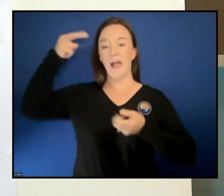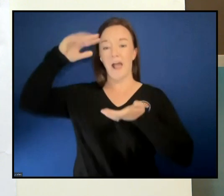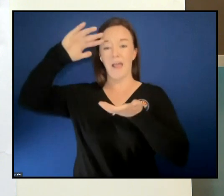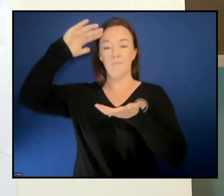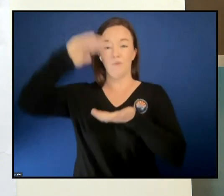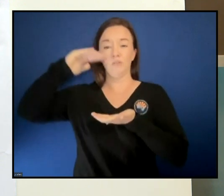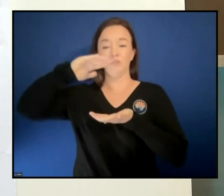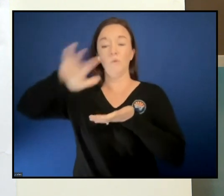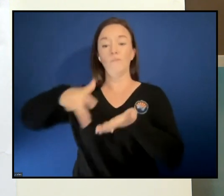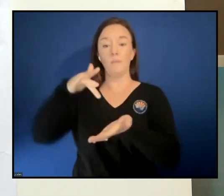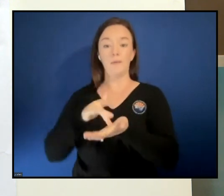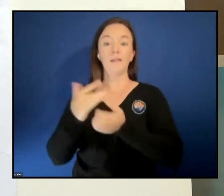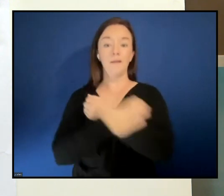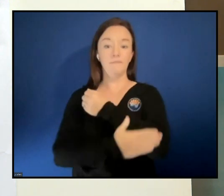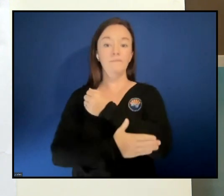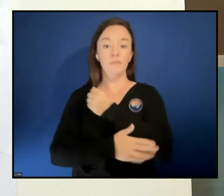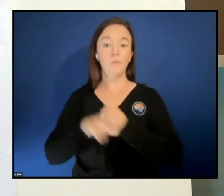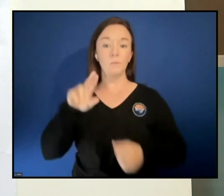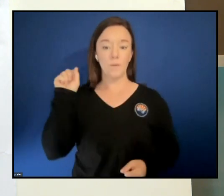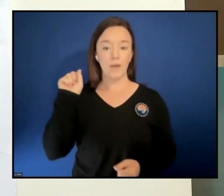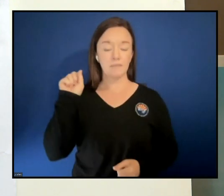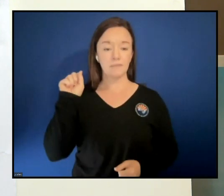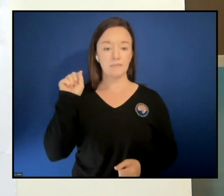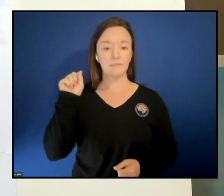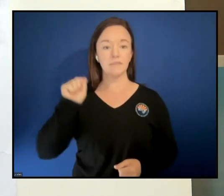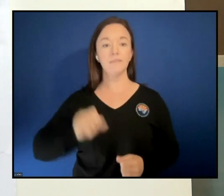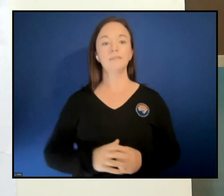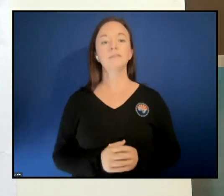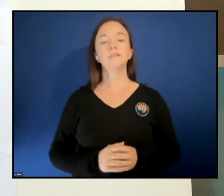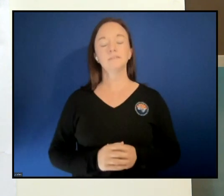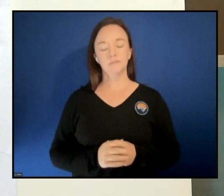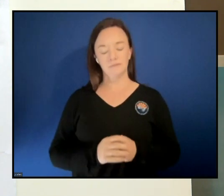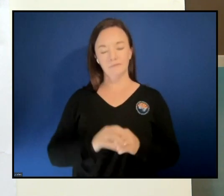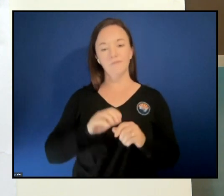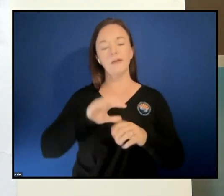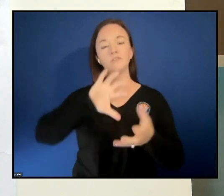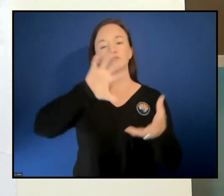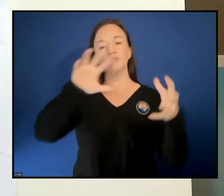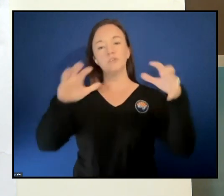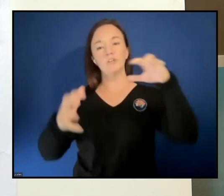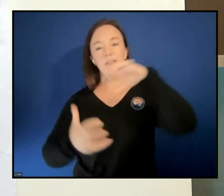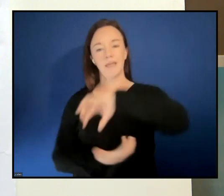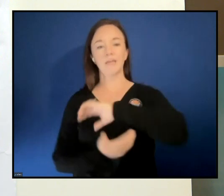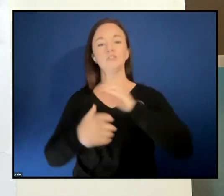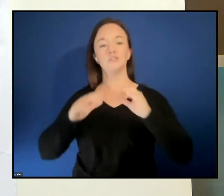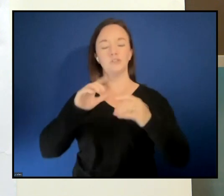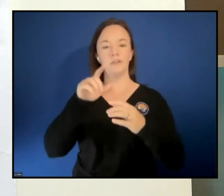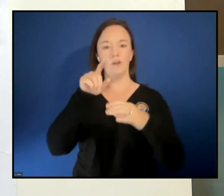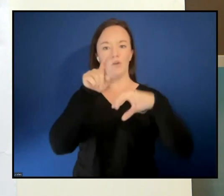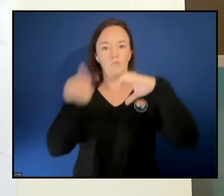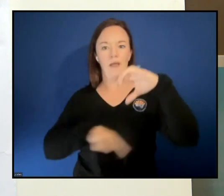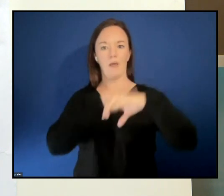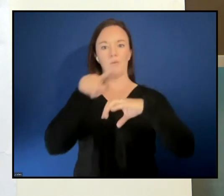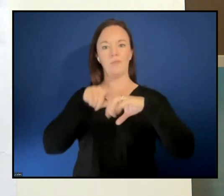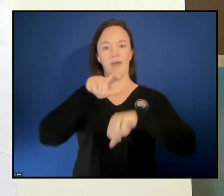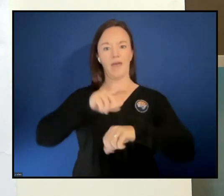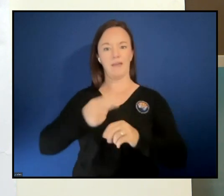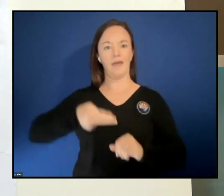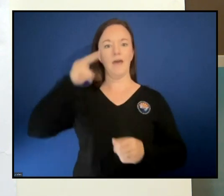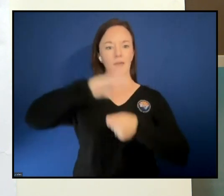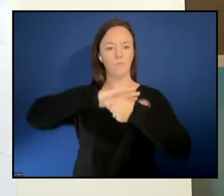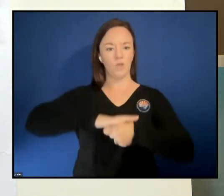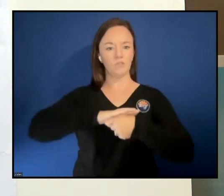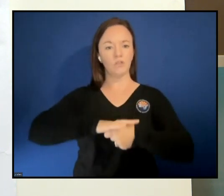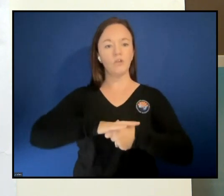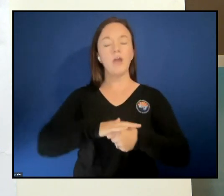country. So clockwise circulation around the high. We got a really strong low for this time of year digging off the